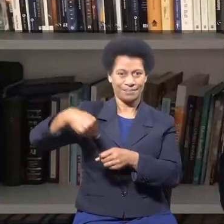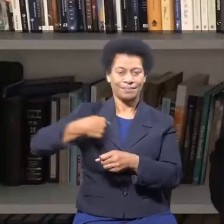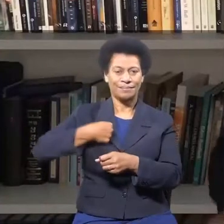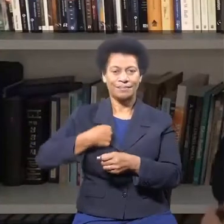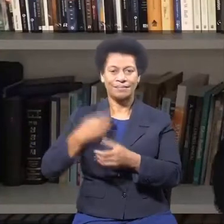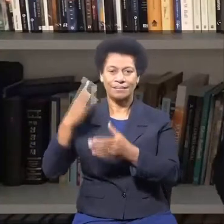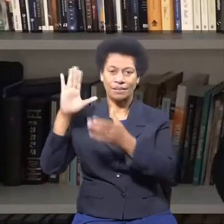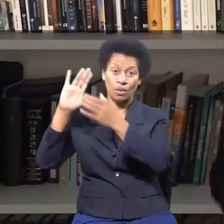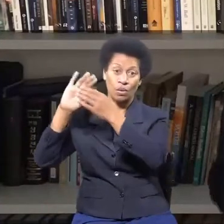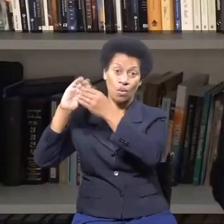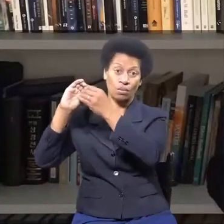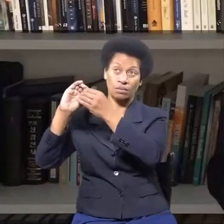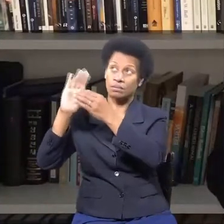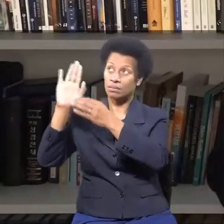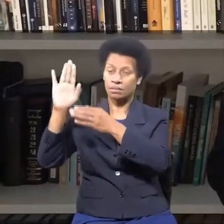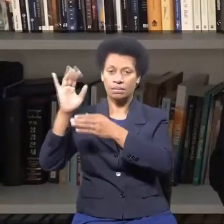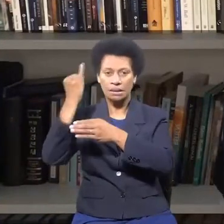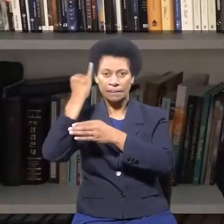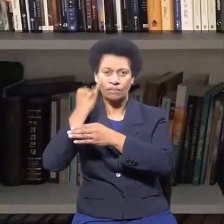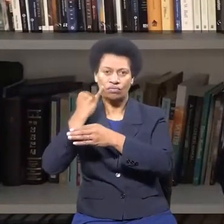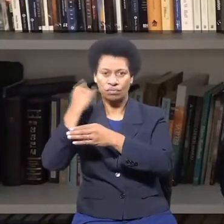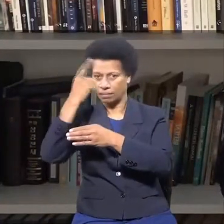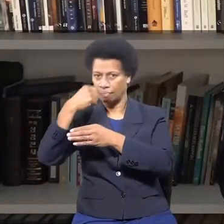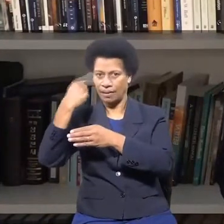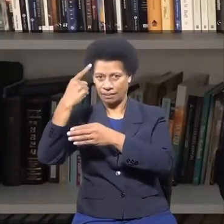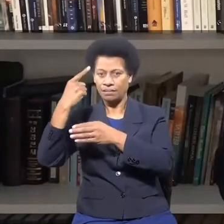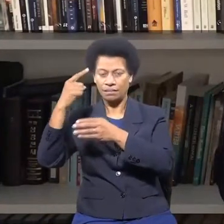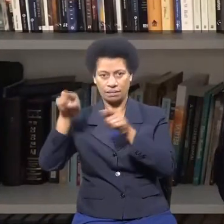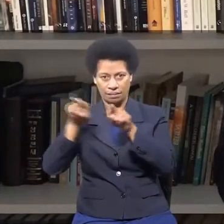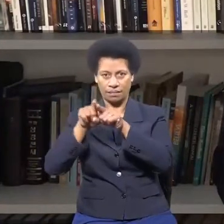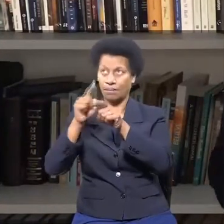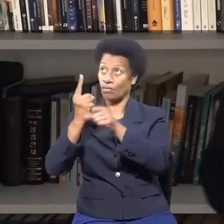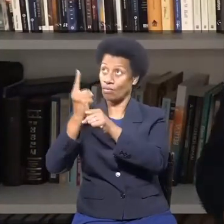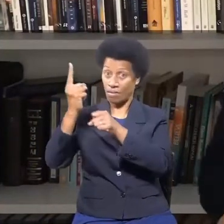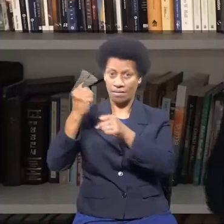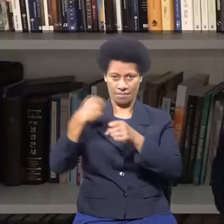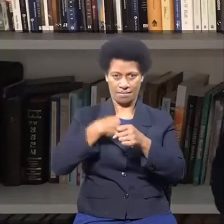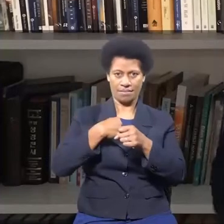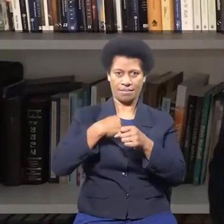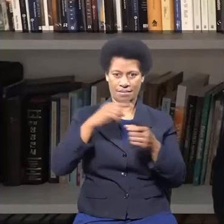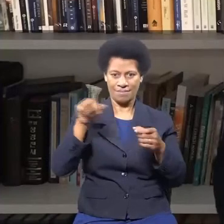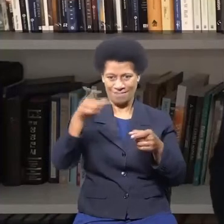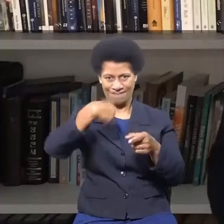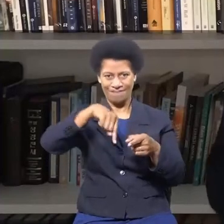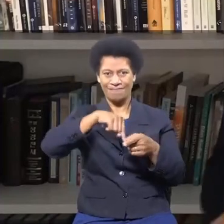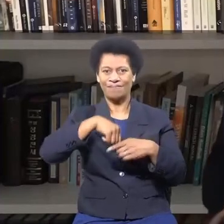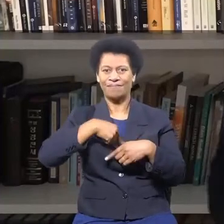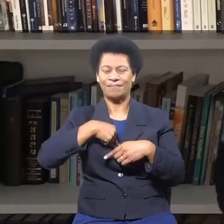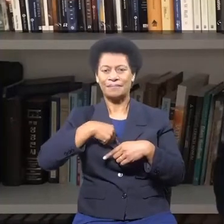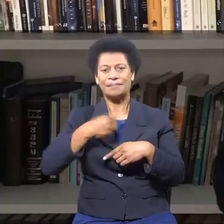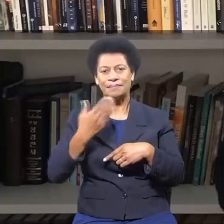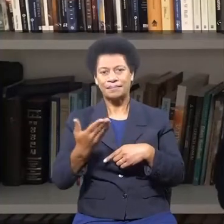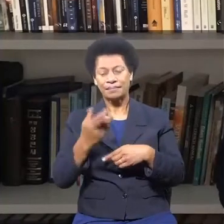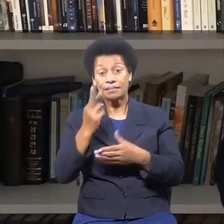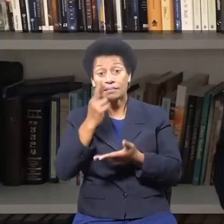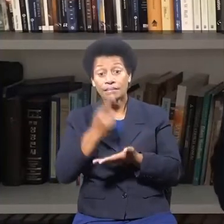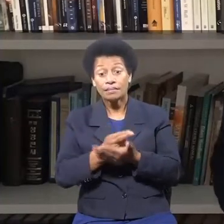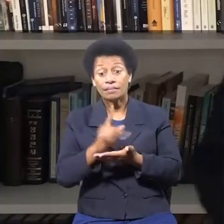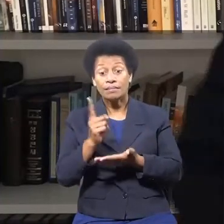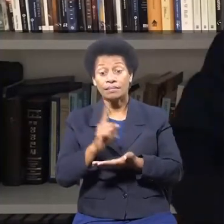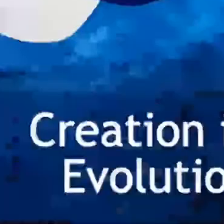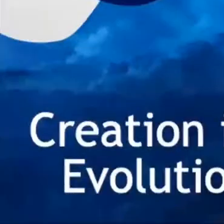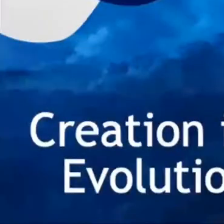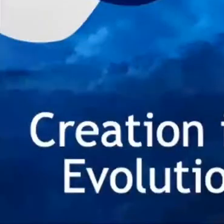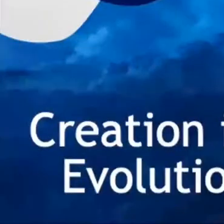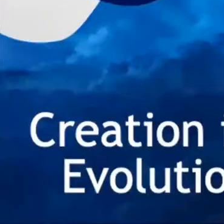us in his image. You know, the reality, friends, brothers and sisters,